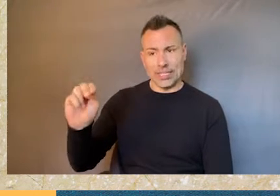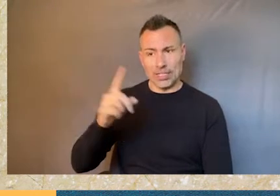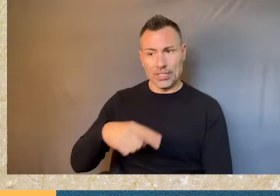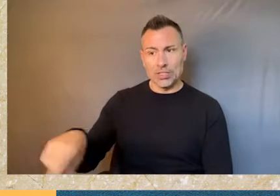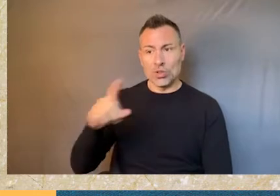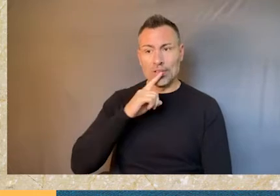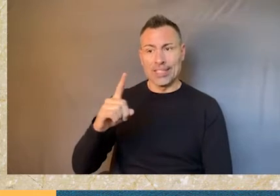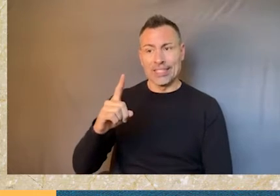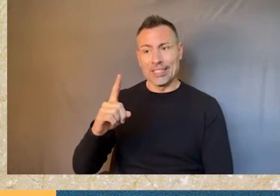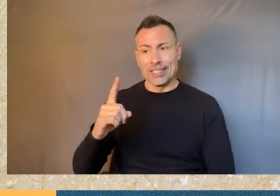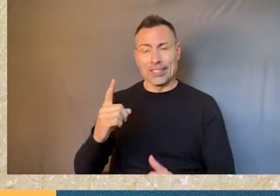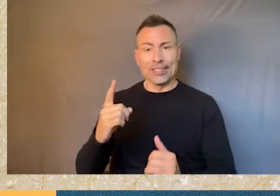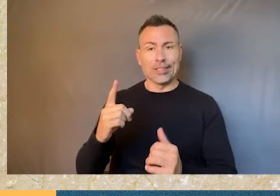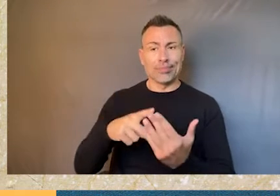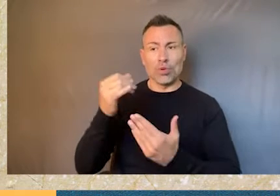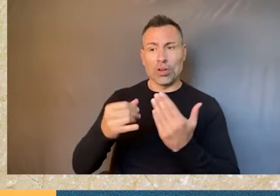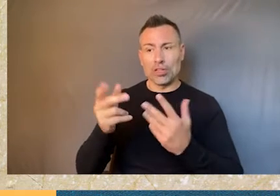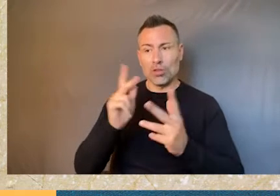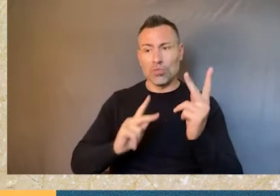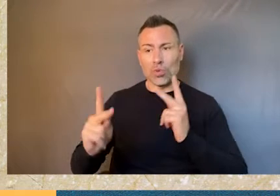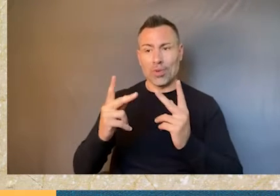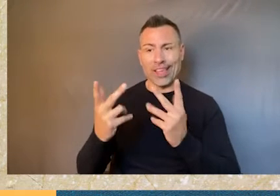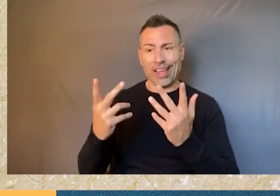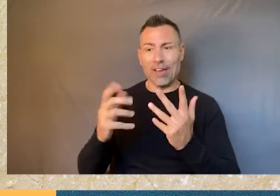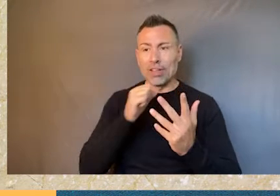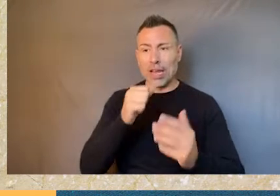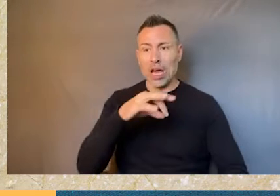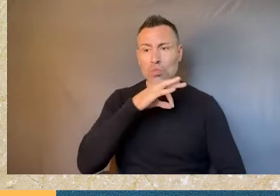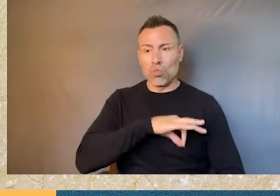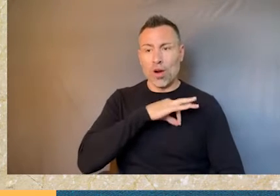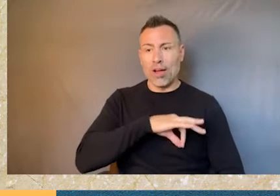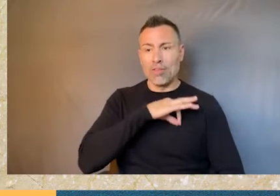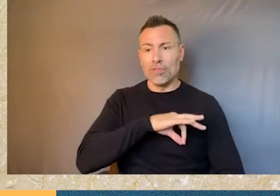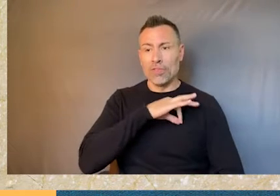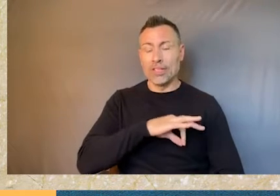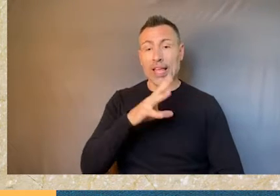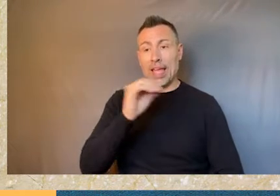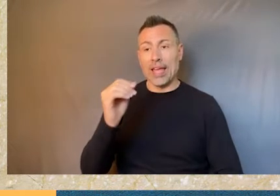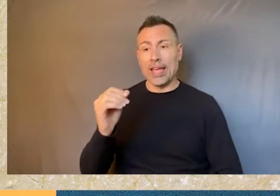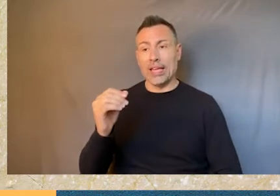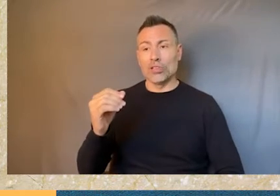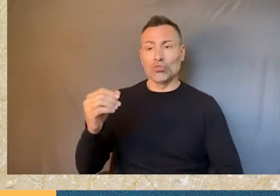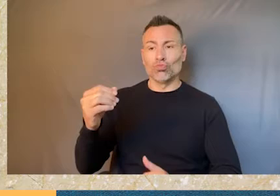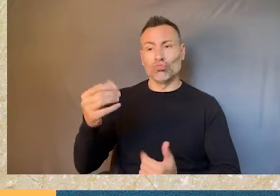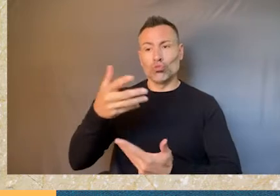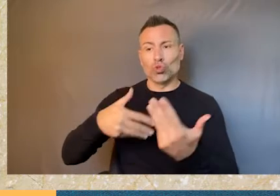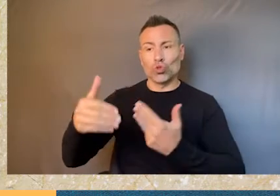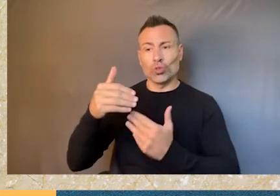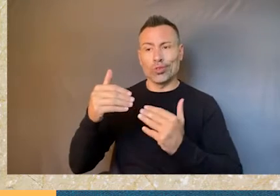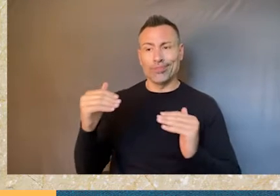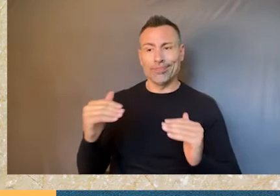justice organizations and their staff to create channels for integration of people with disabilities within